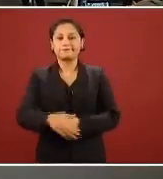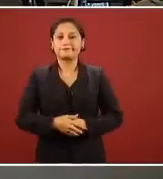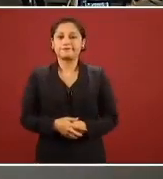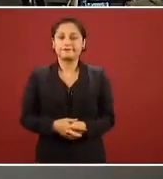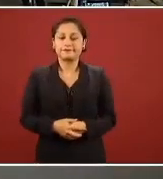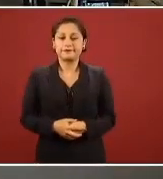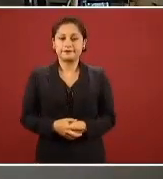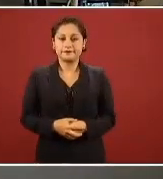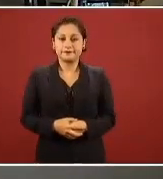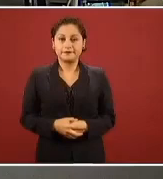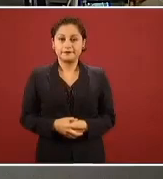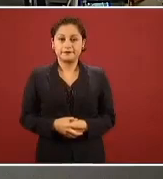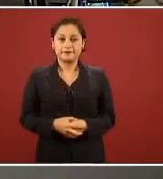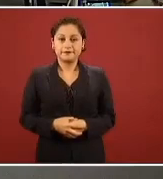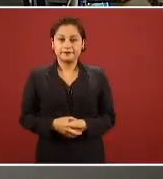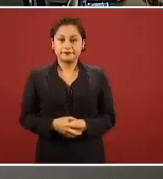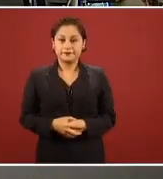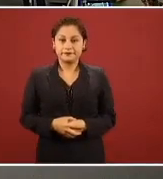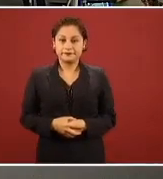answers.